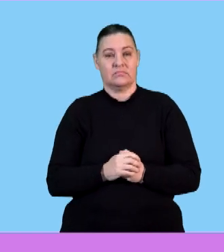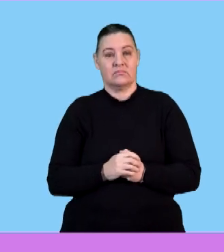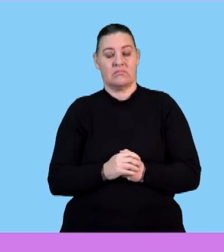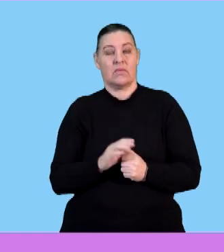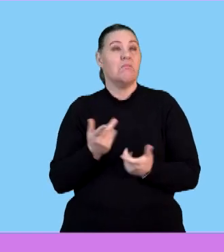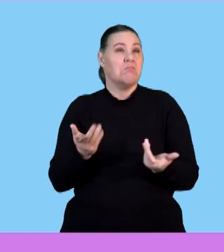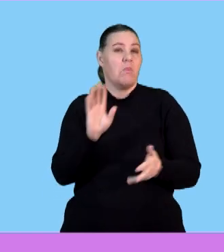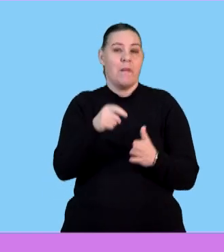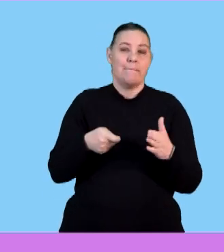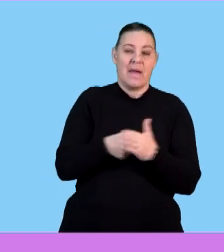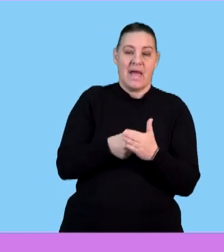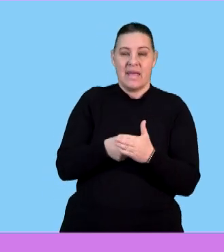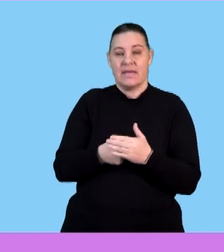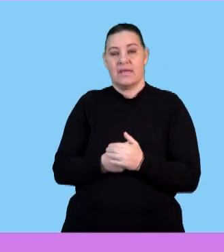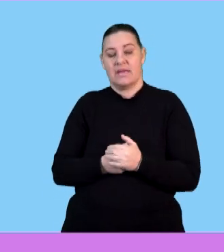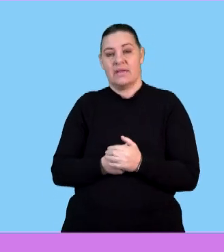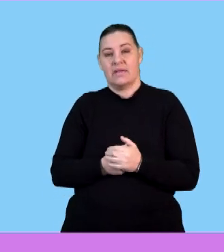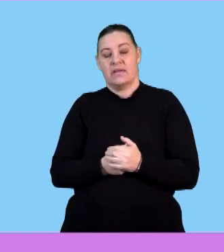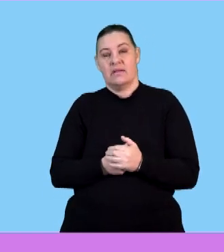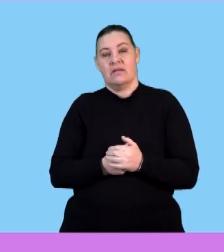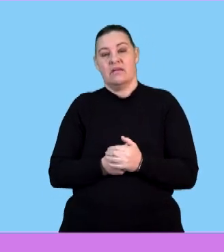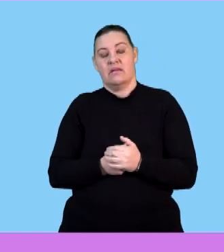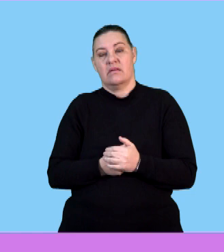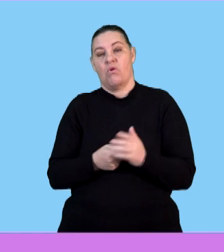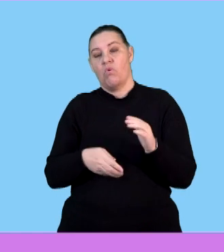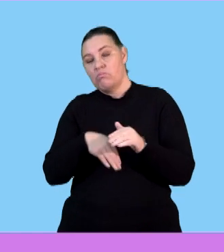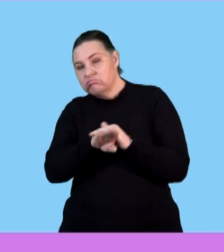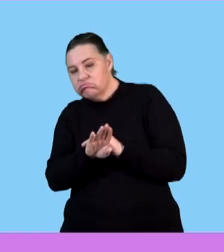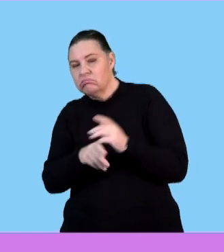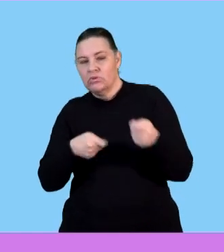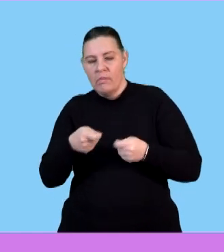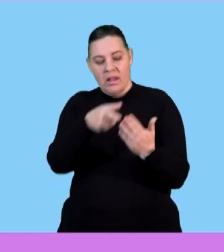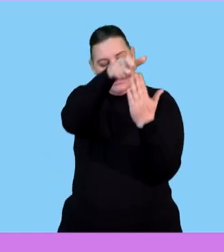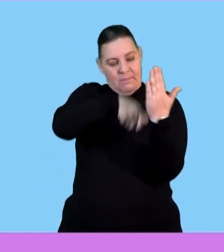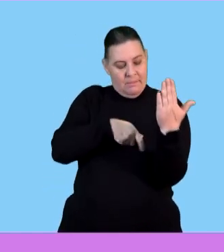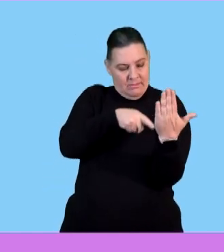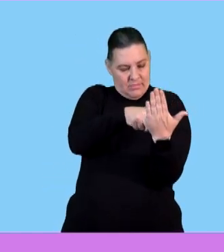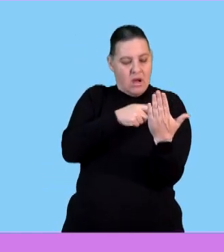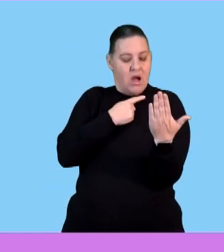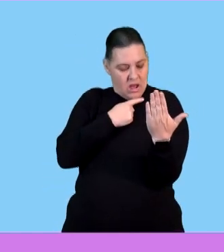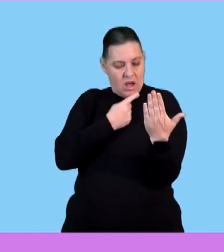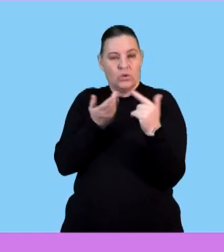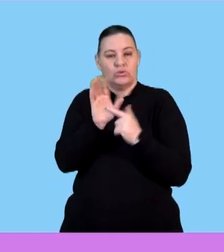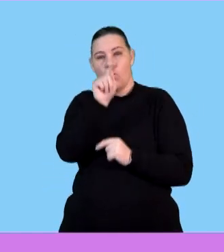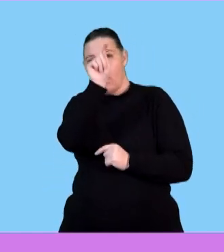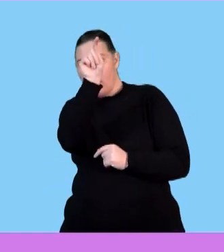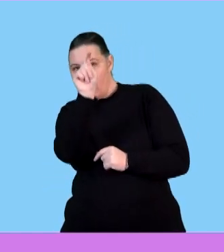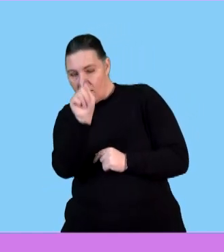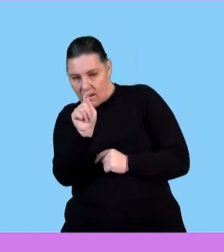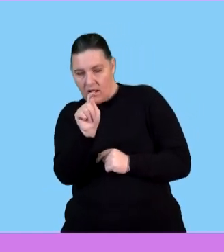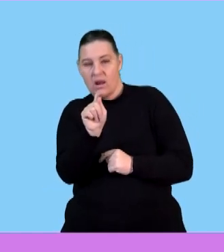Often when you purchase stuff from the store, you get a little till slip. On the till slip, it shows you which items are